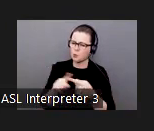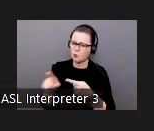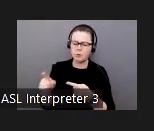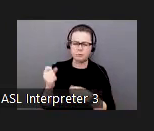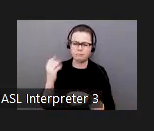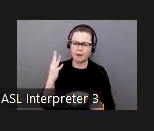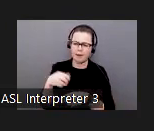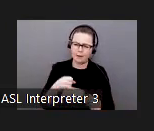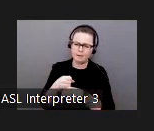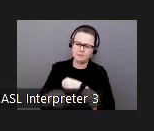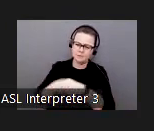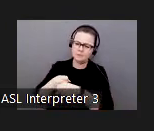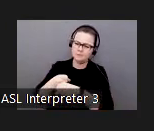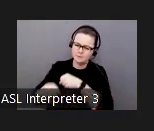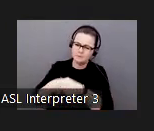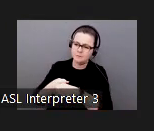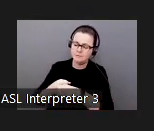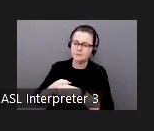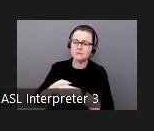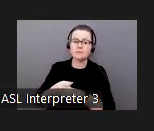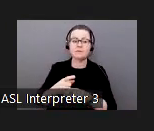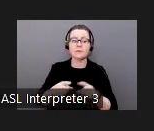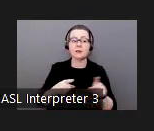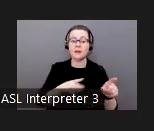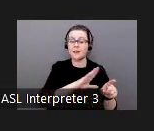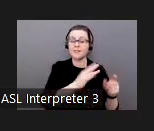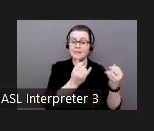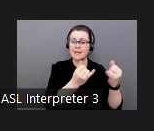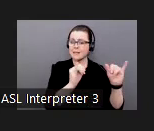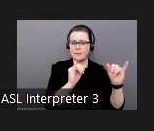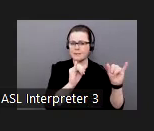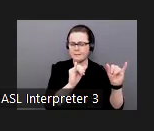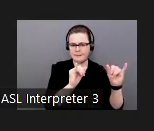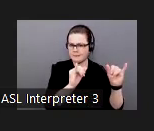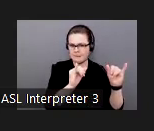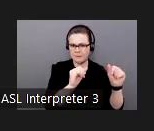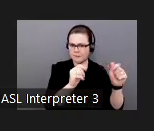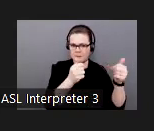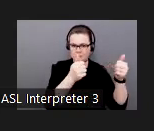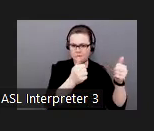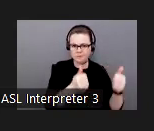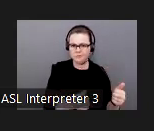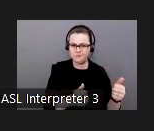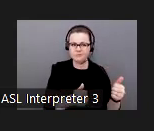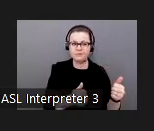independence, the abusive behavior may escalate. And the challenges that Pat